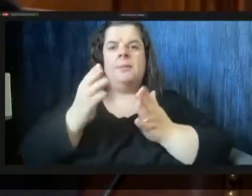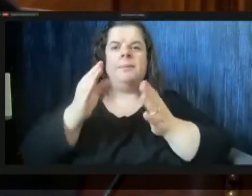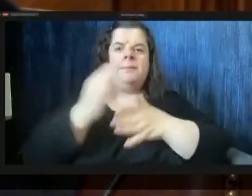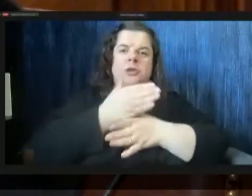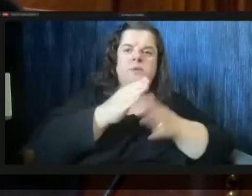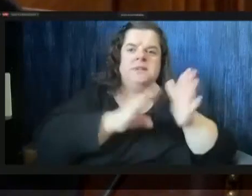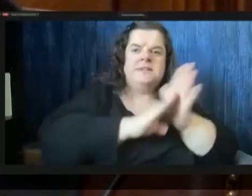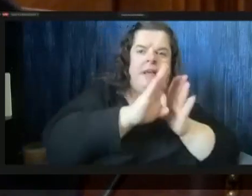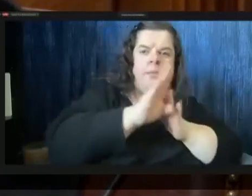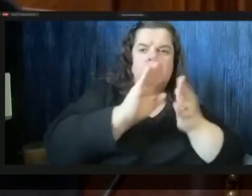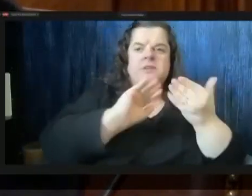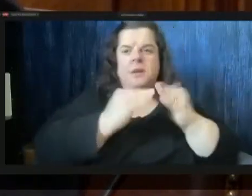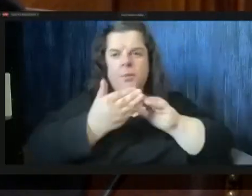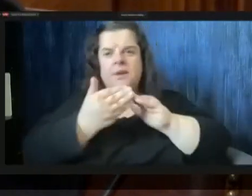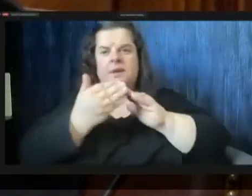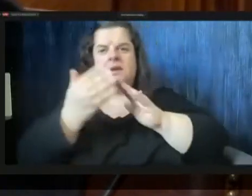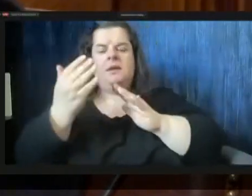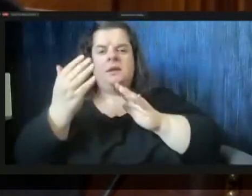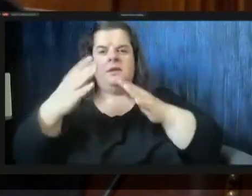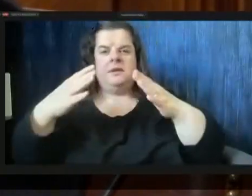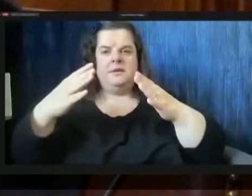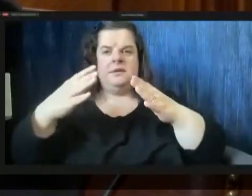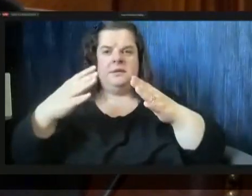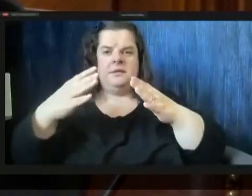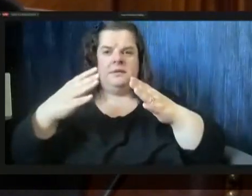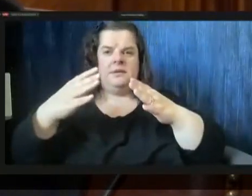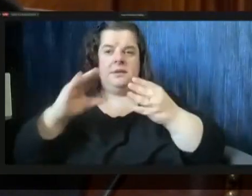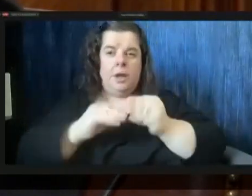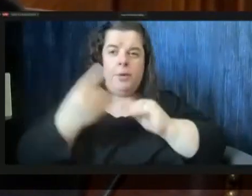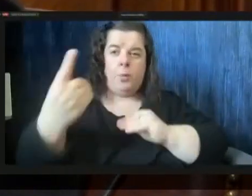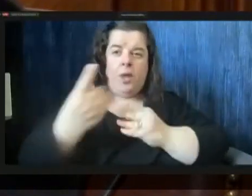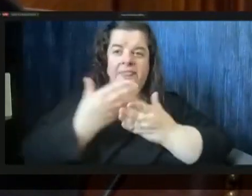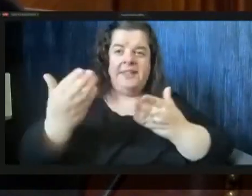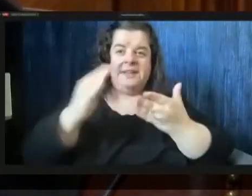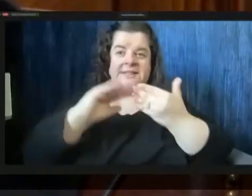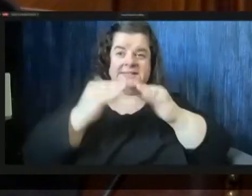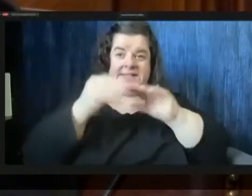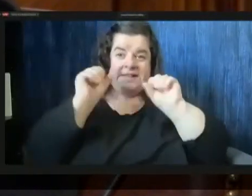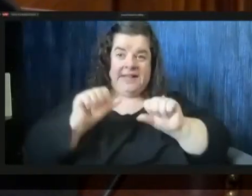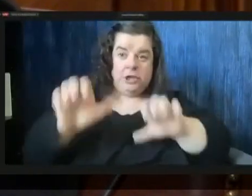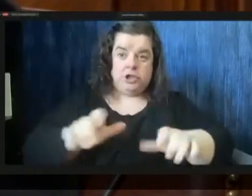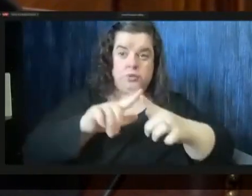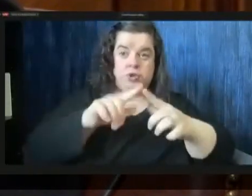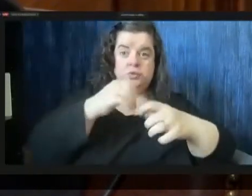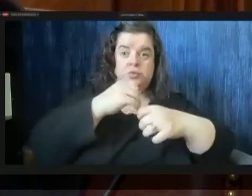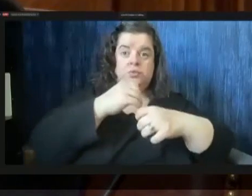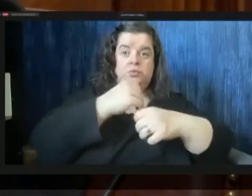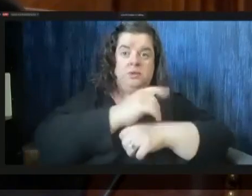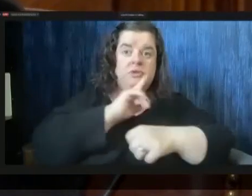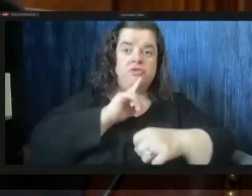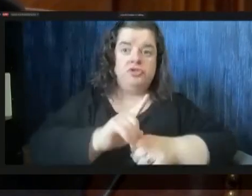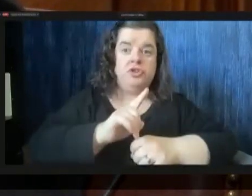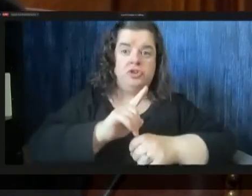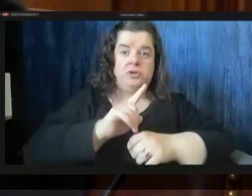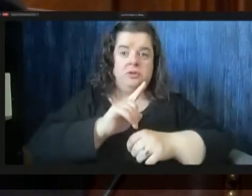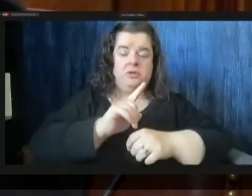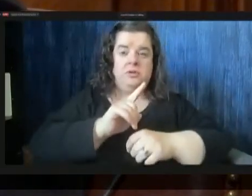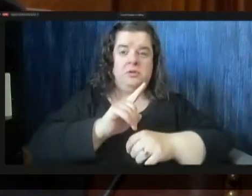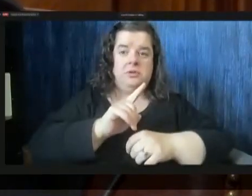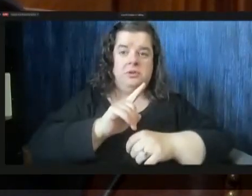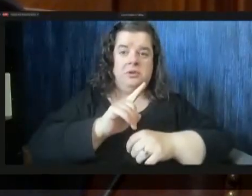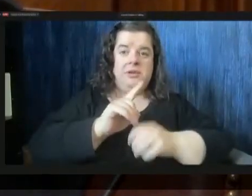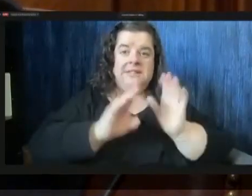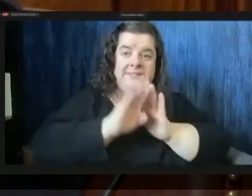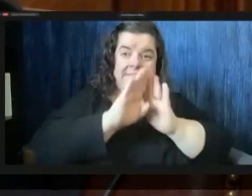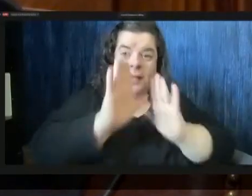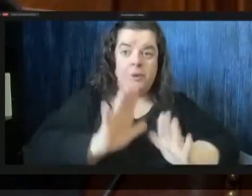city is very important. The number one thing that the city can do to ensure that that developers are respecting